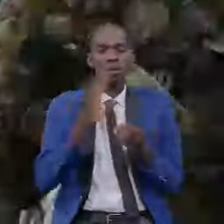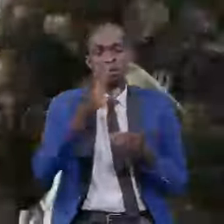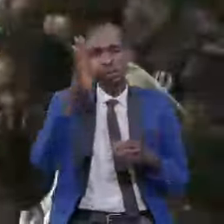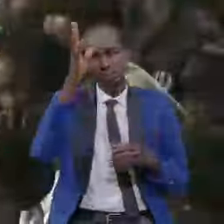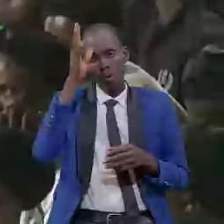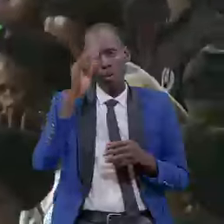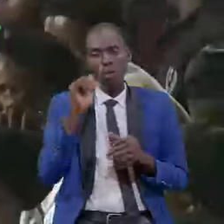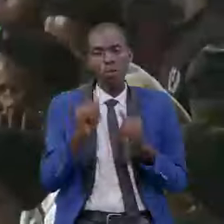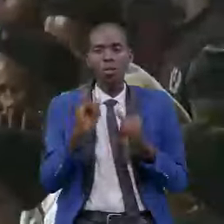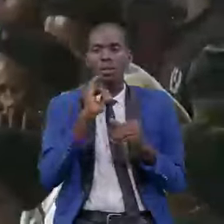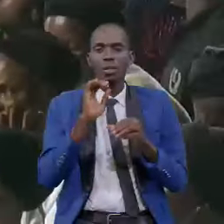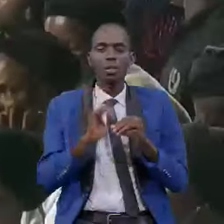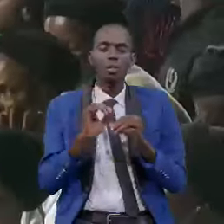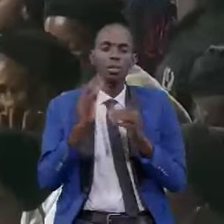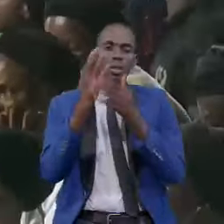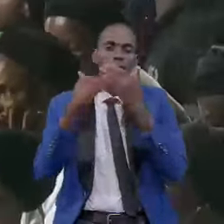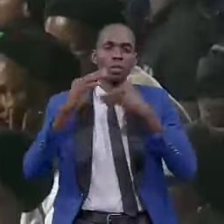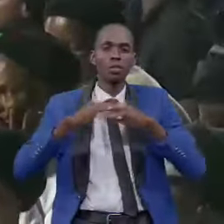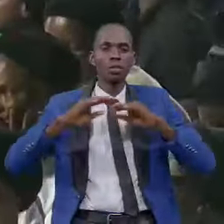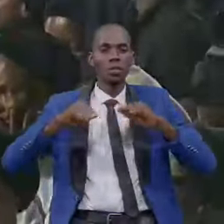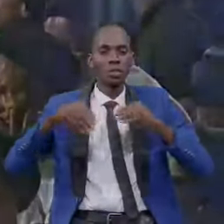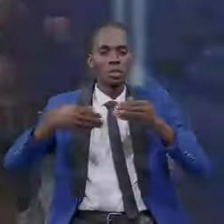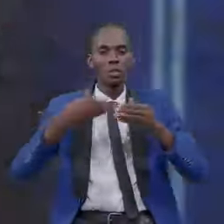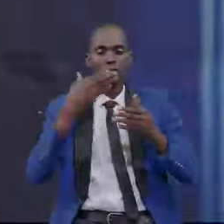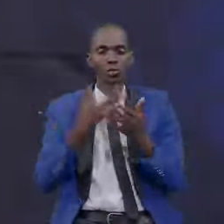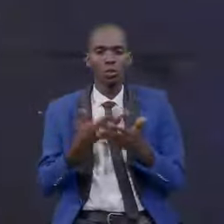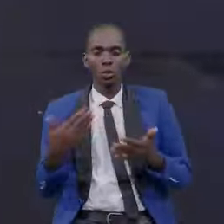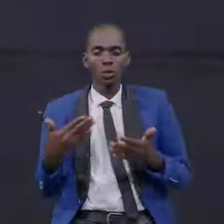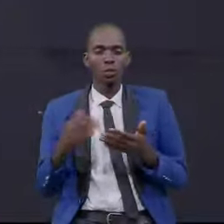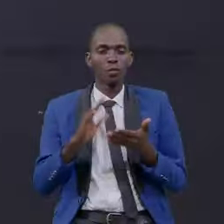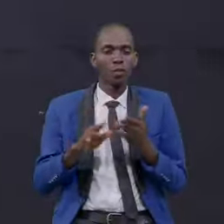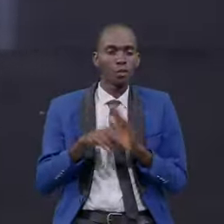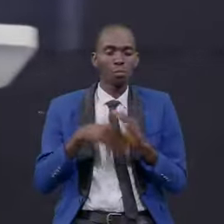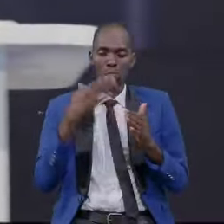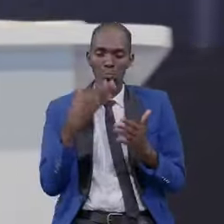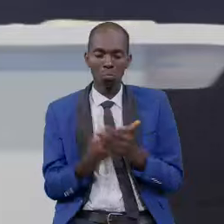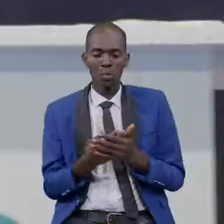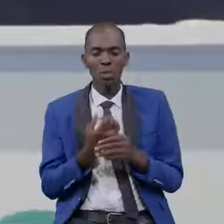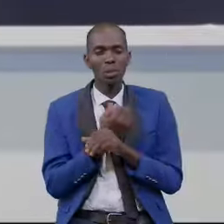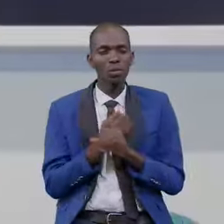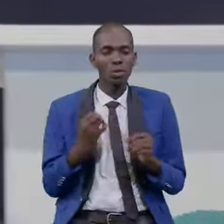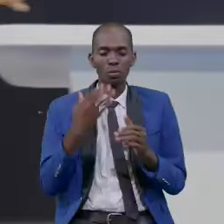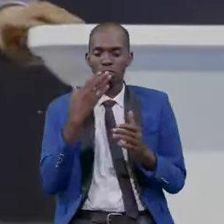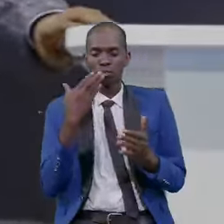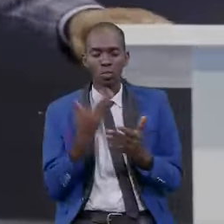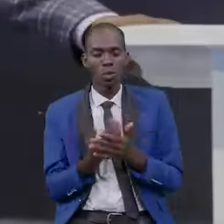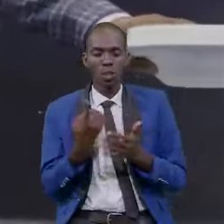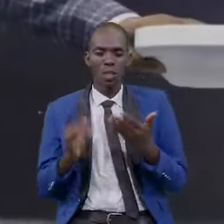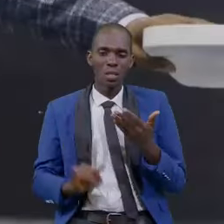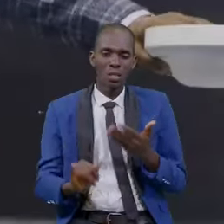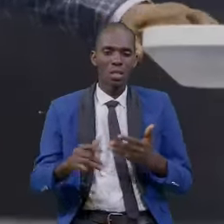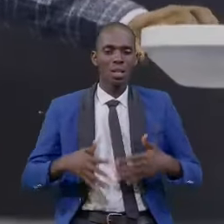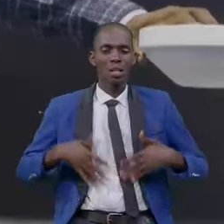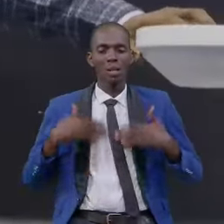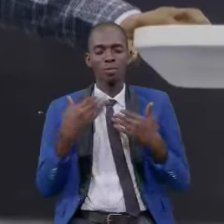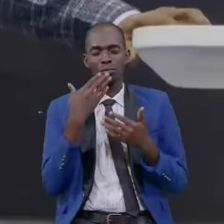good things, forgiveness, good things, healing, good things, salvation, good things, eternal life, good things. How much